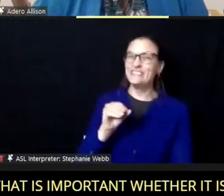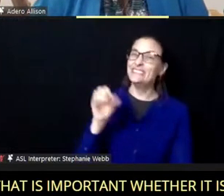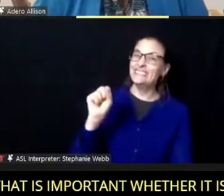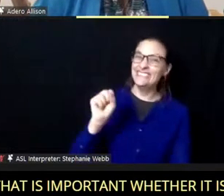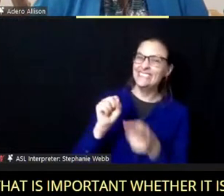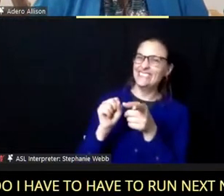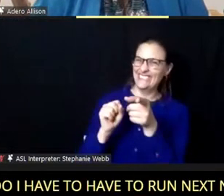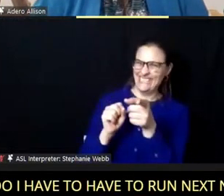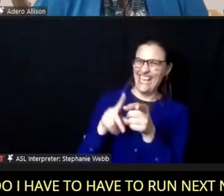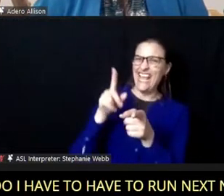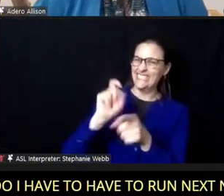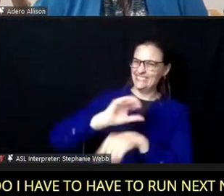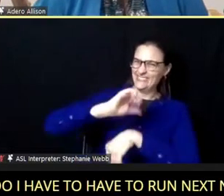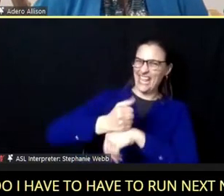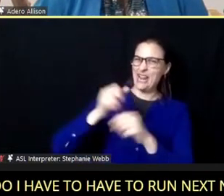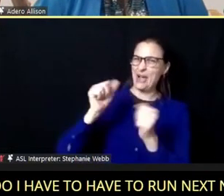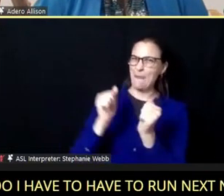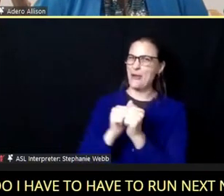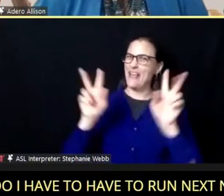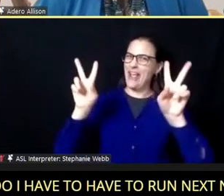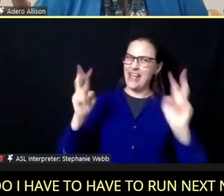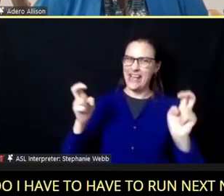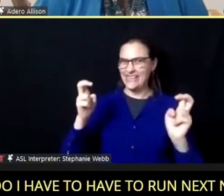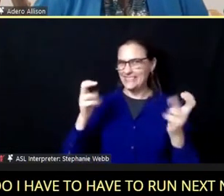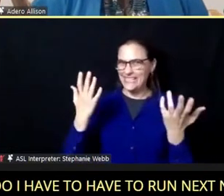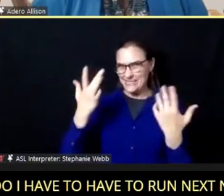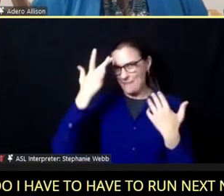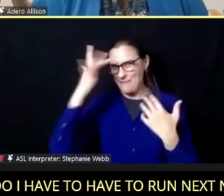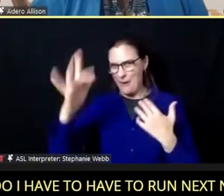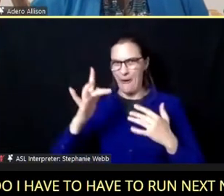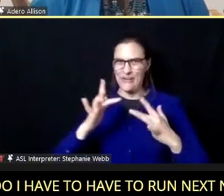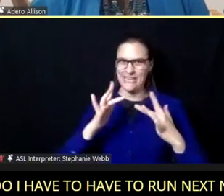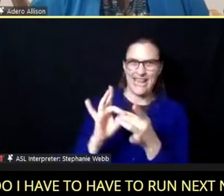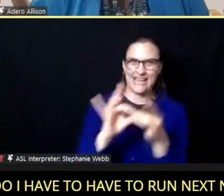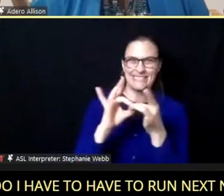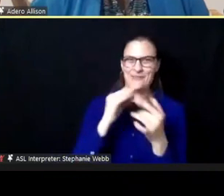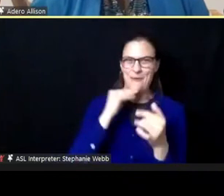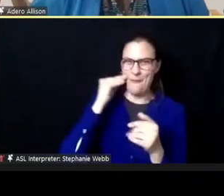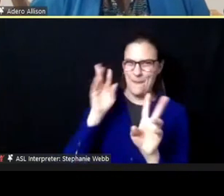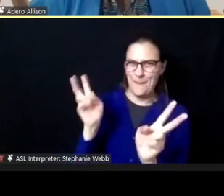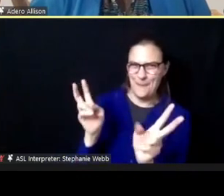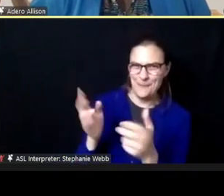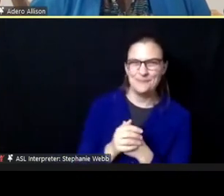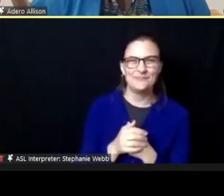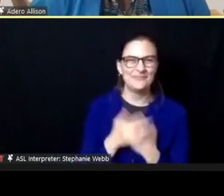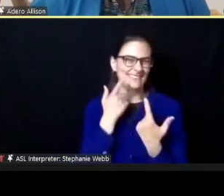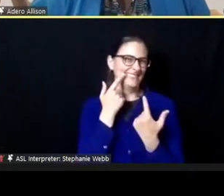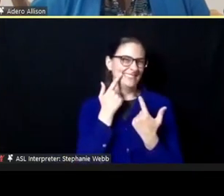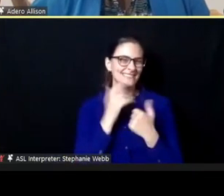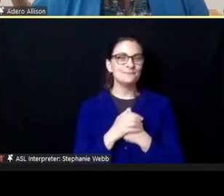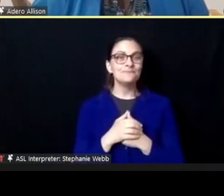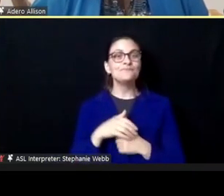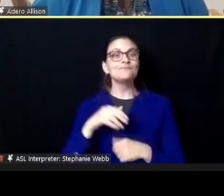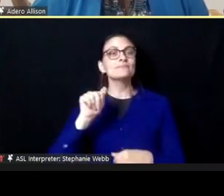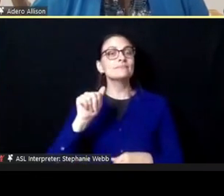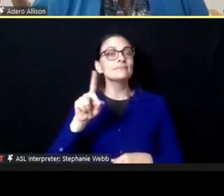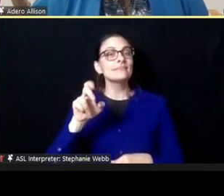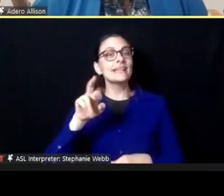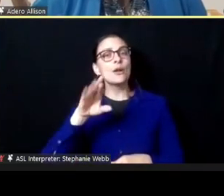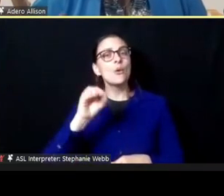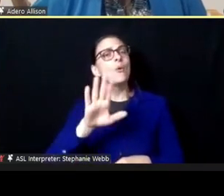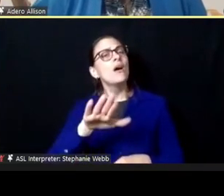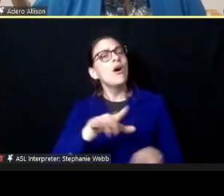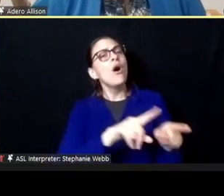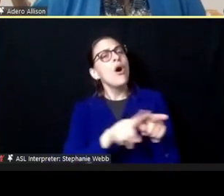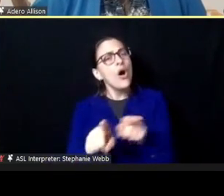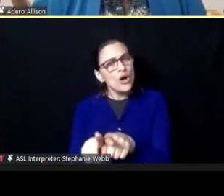You know, it also helps if you have it in terms of equipment that the average person uses rather than this